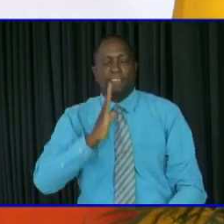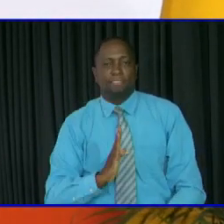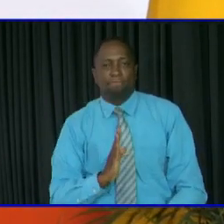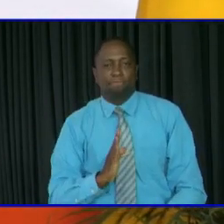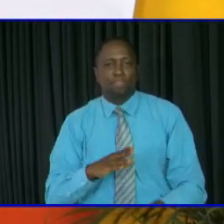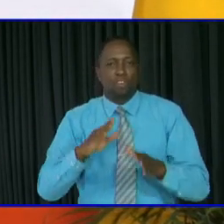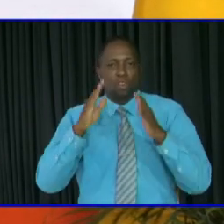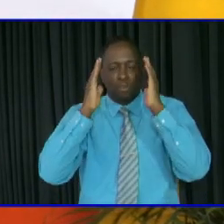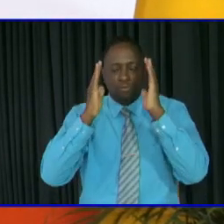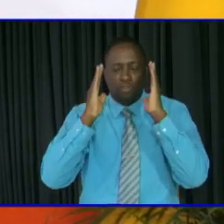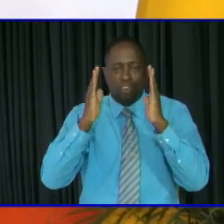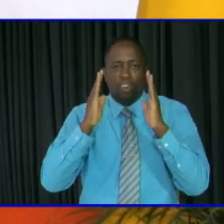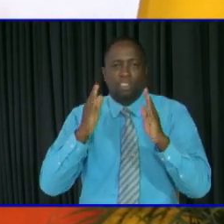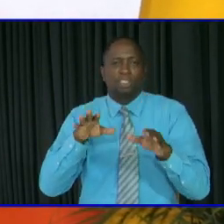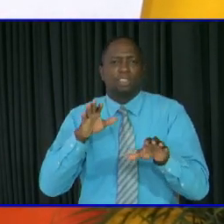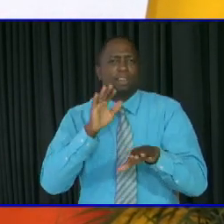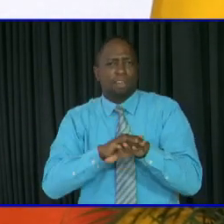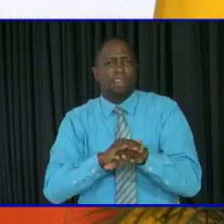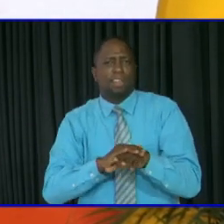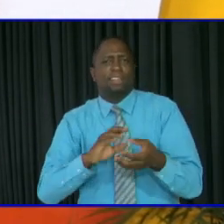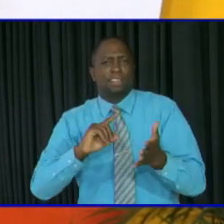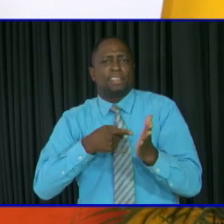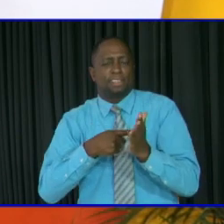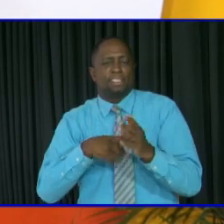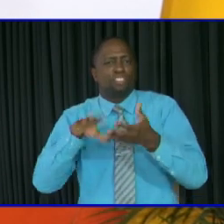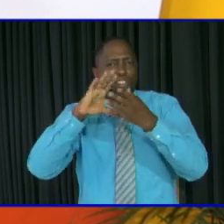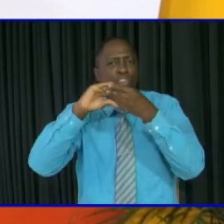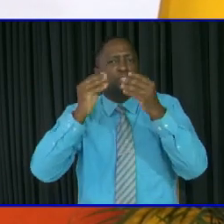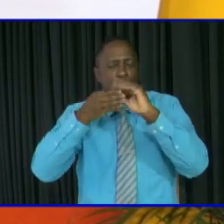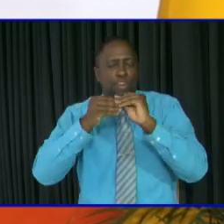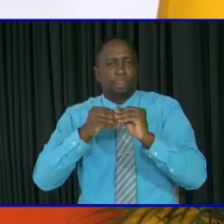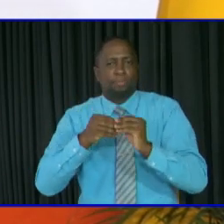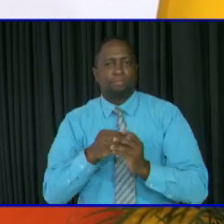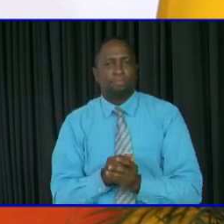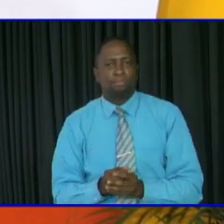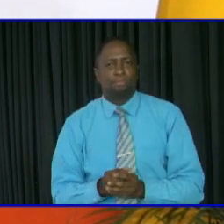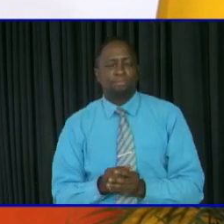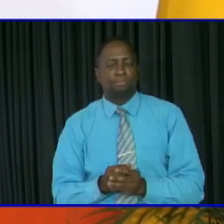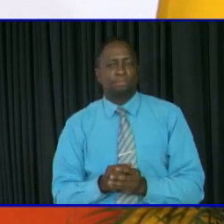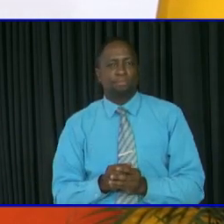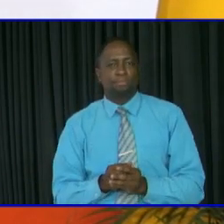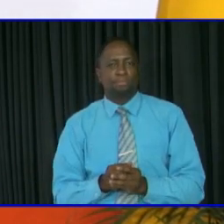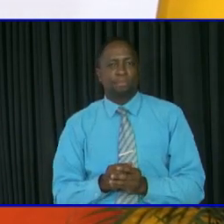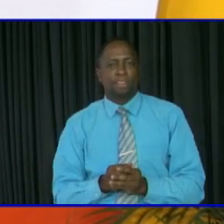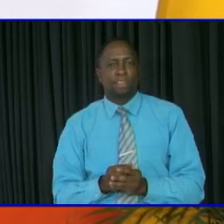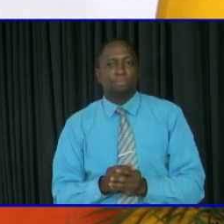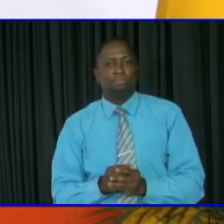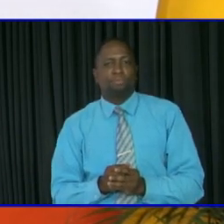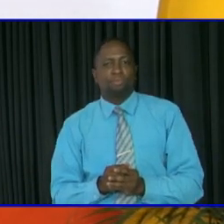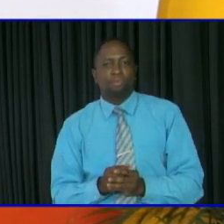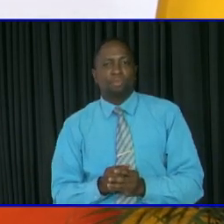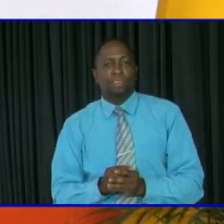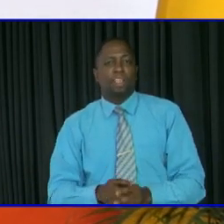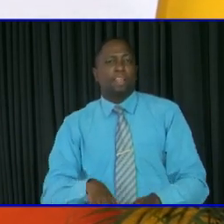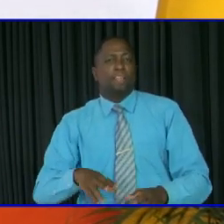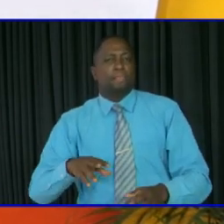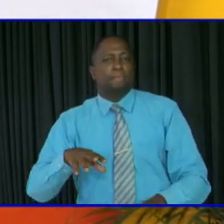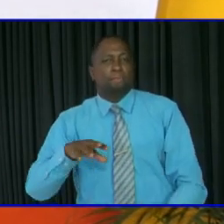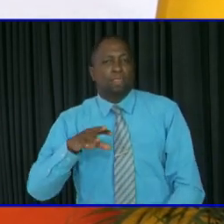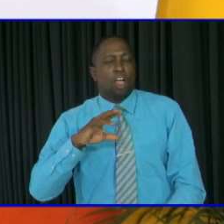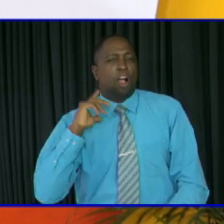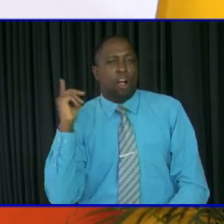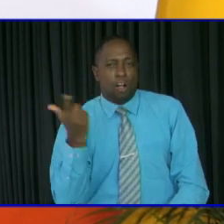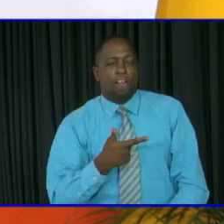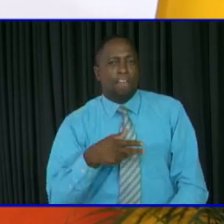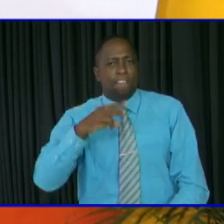that there really were similarities as well as differences between the virgins. When we look at it, we know that all